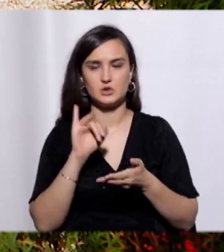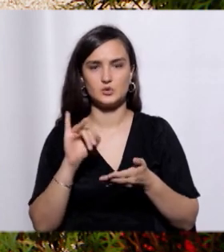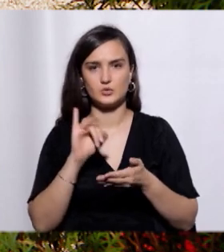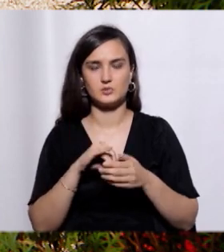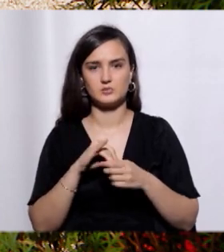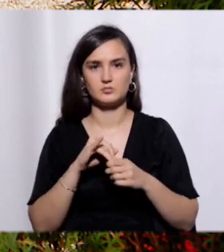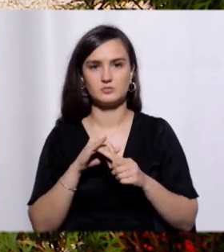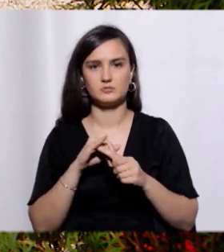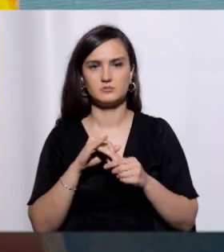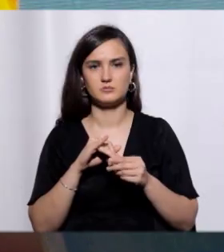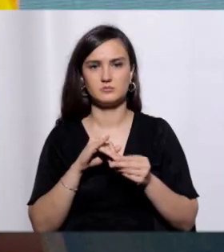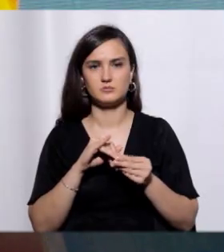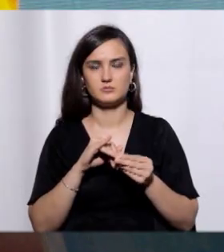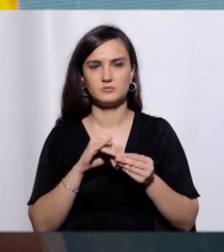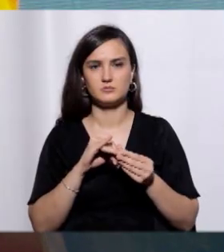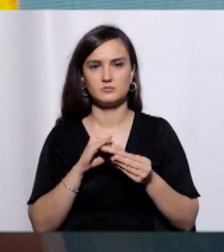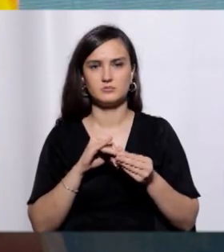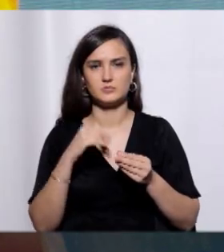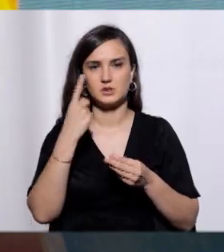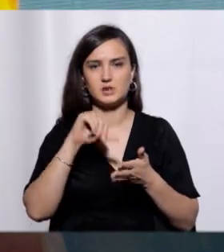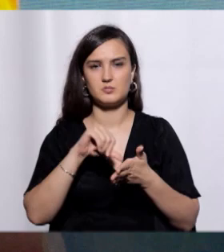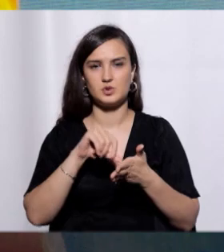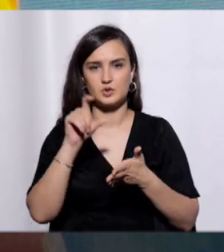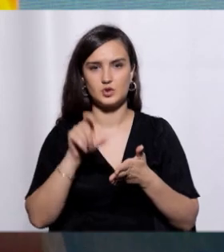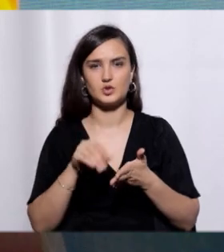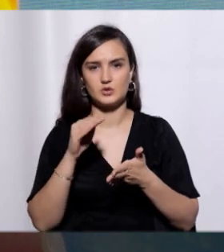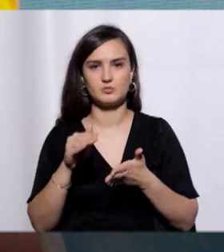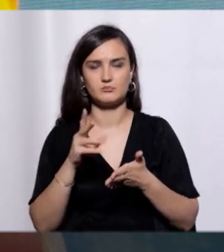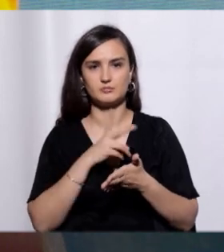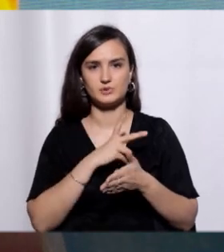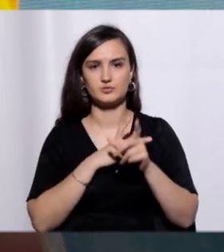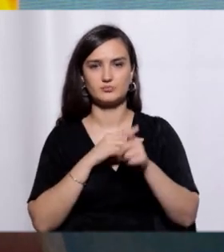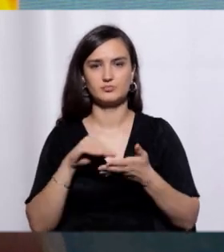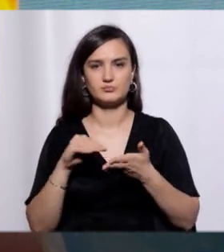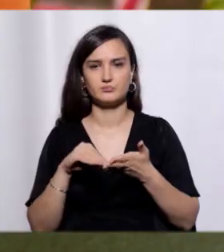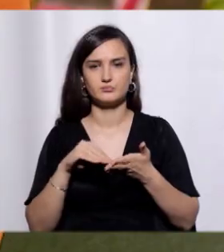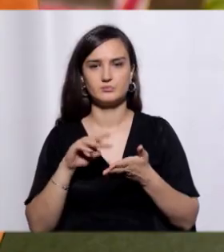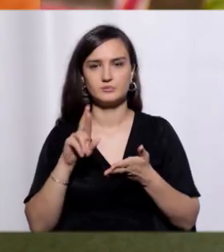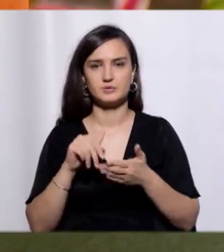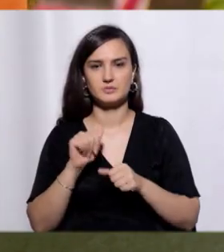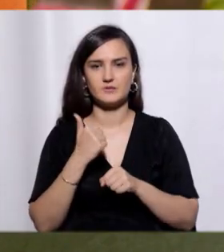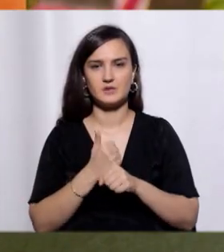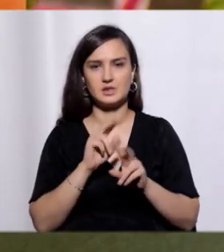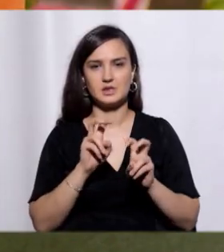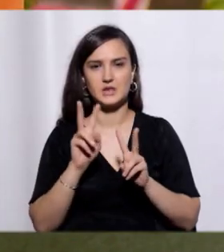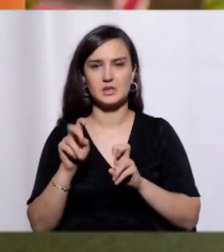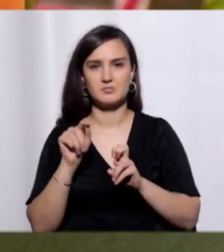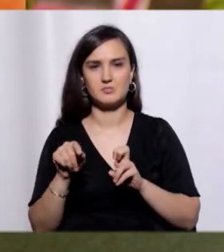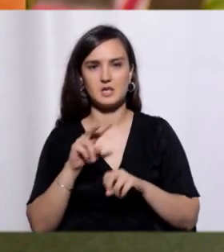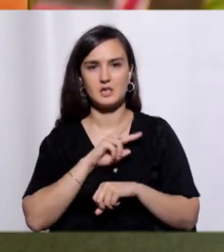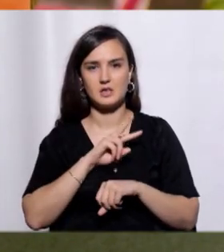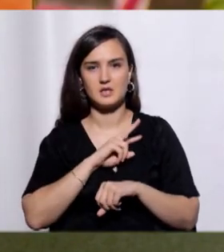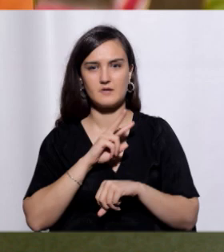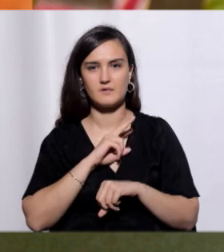that particular image of British life. And the main themes,